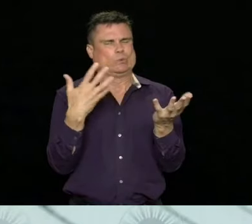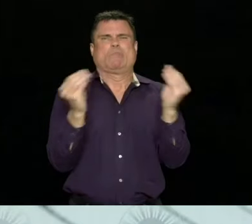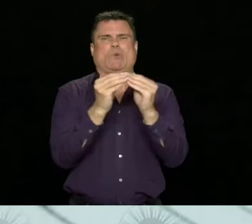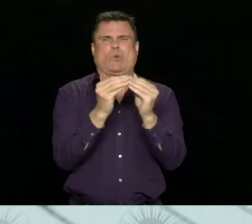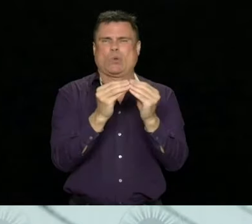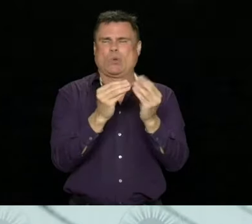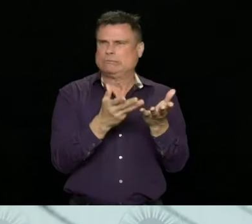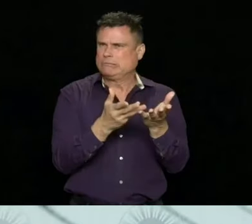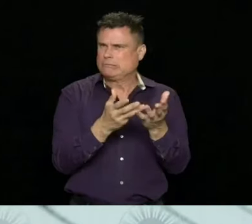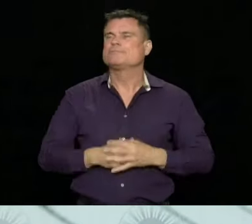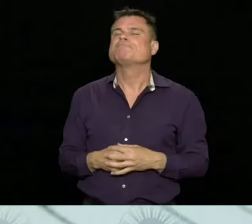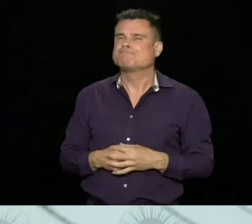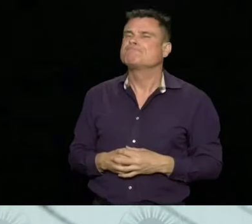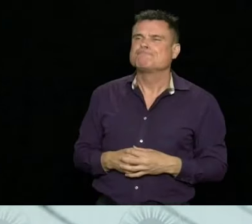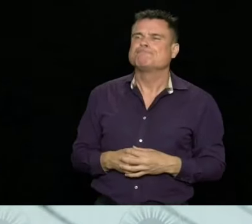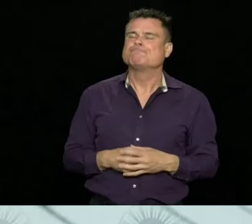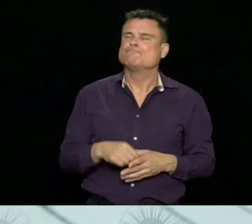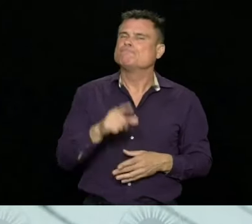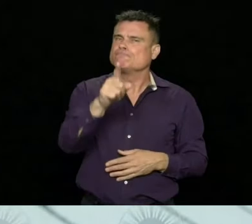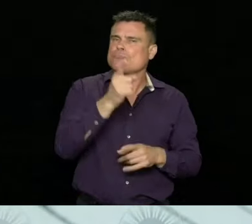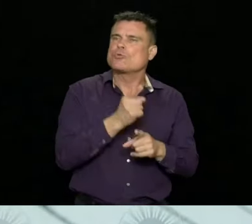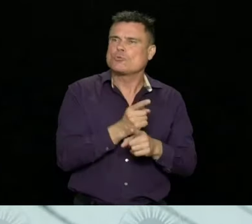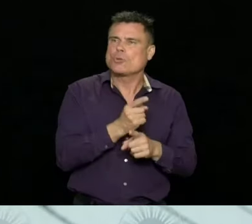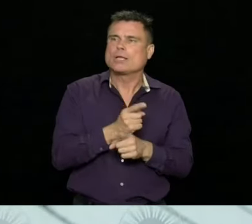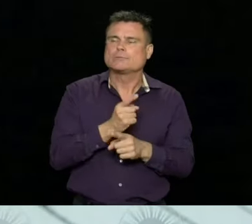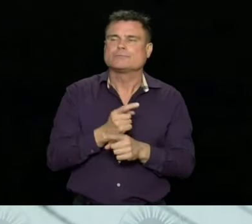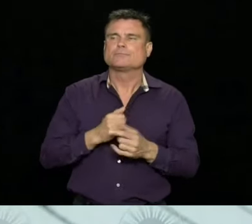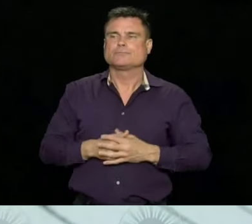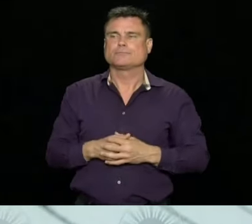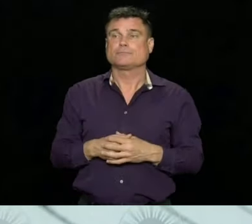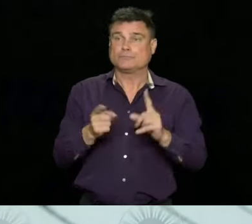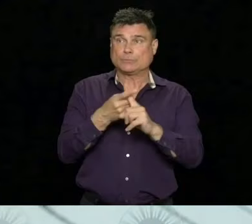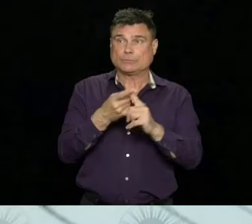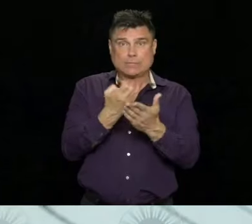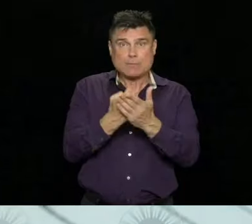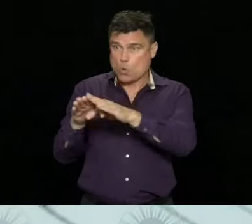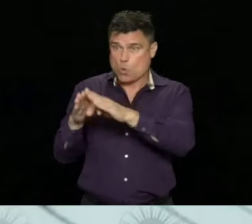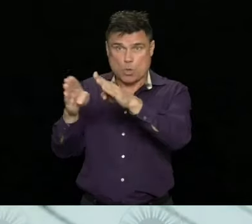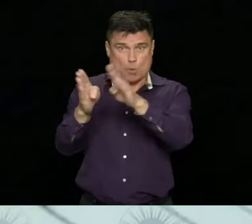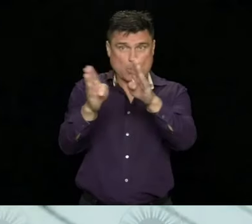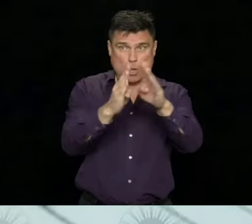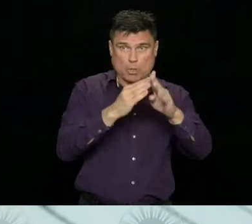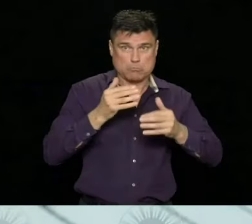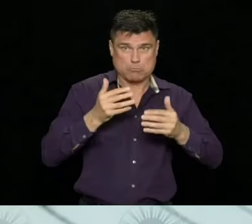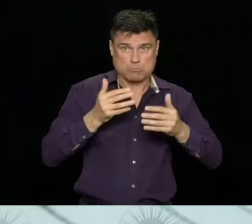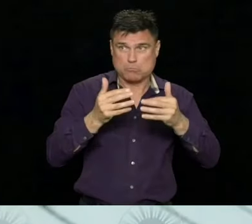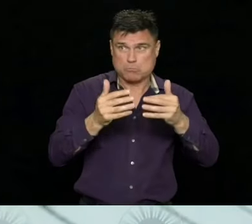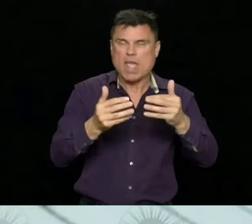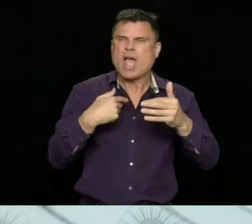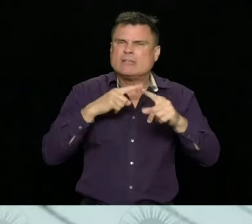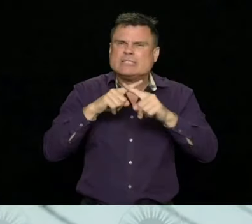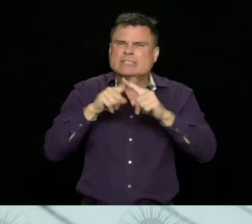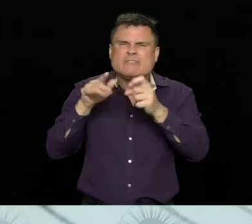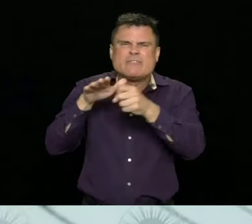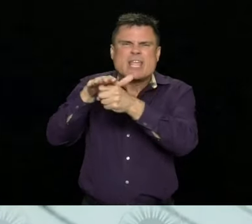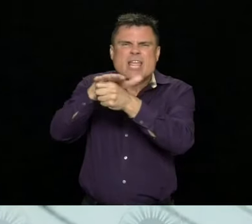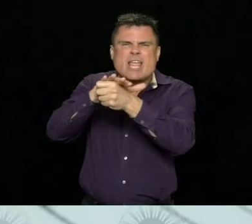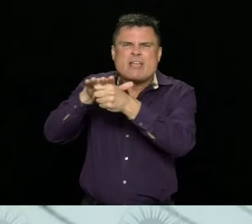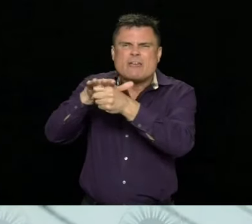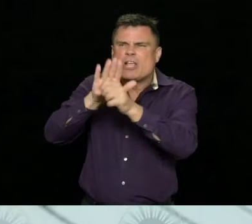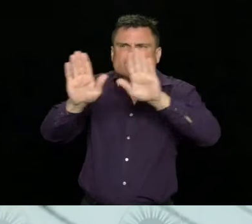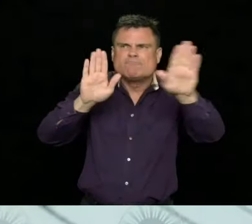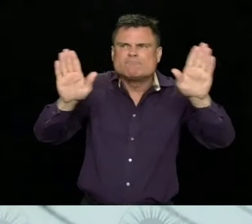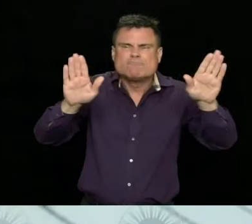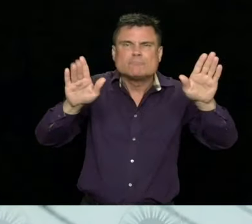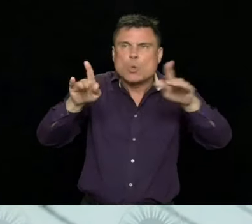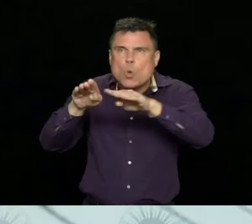in phase 2, and there are a number of sectors that we are saying that they're reopen, and those guidelines are in place. As we move forward,